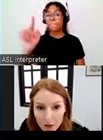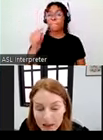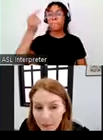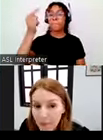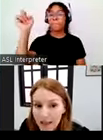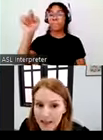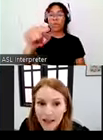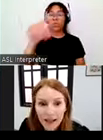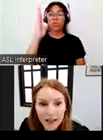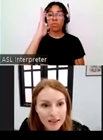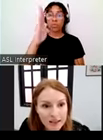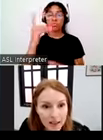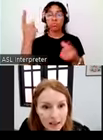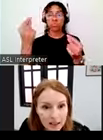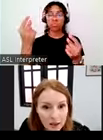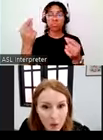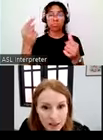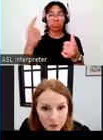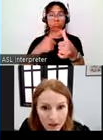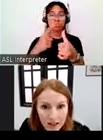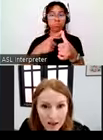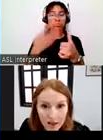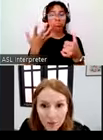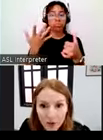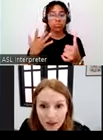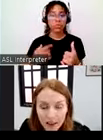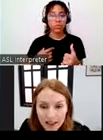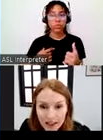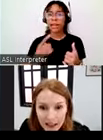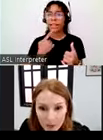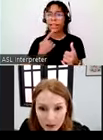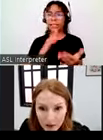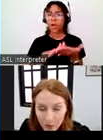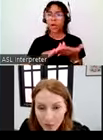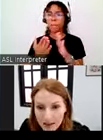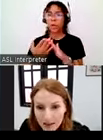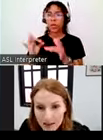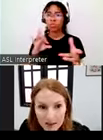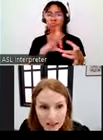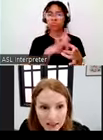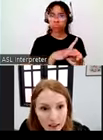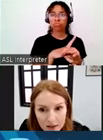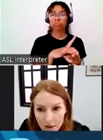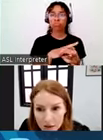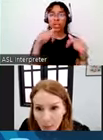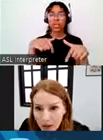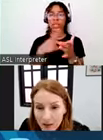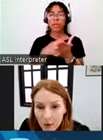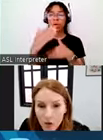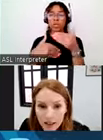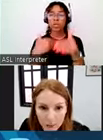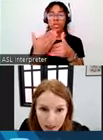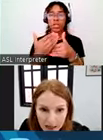that were pre-submitted is a question regarding our community engagement of this process in the study. So someone